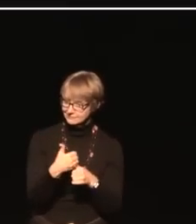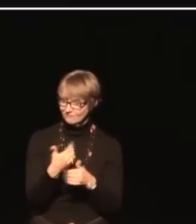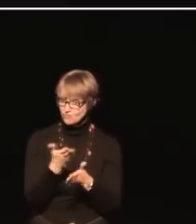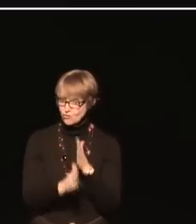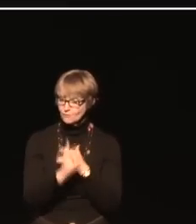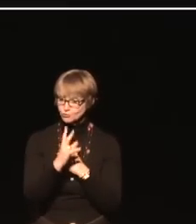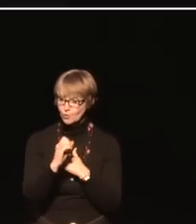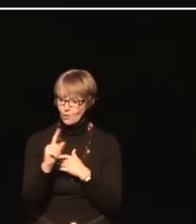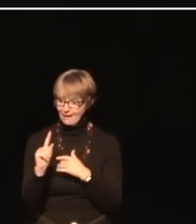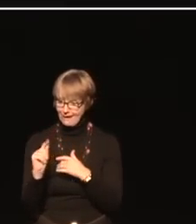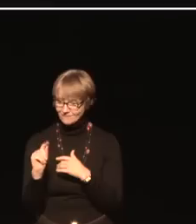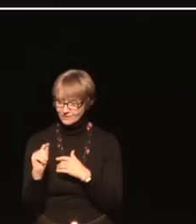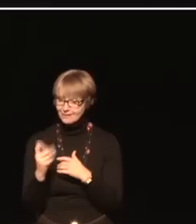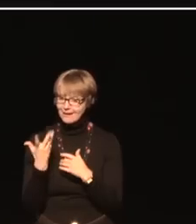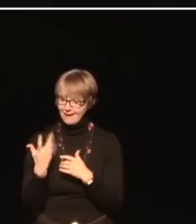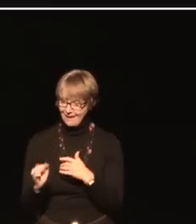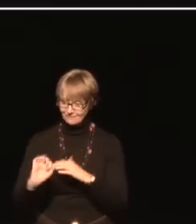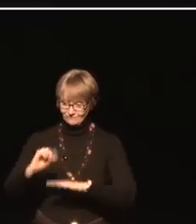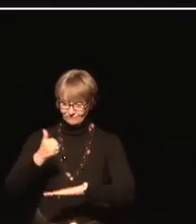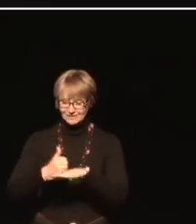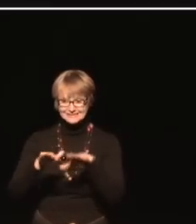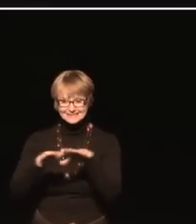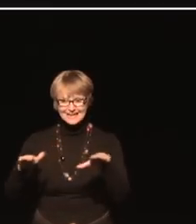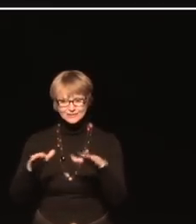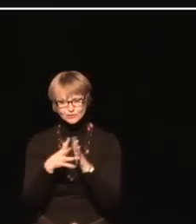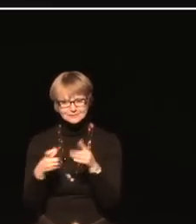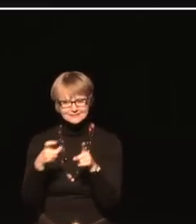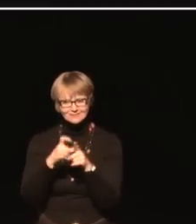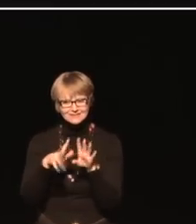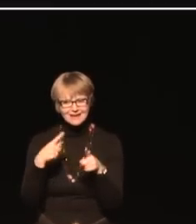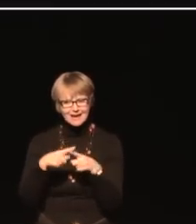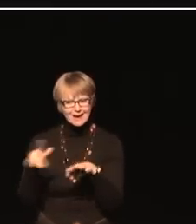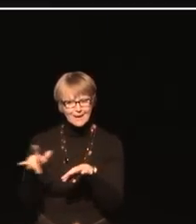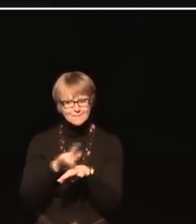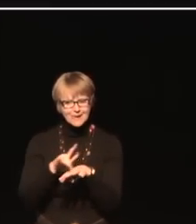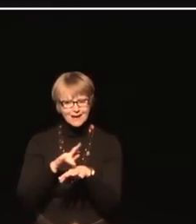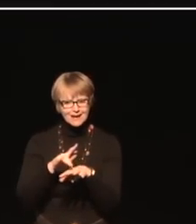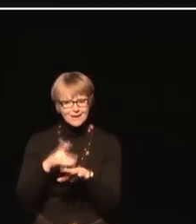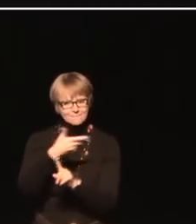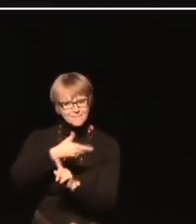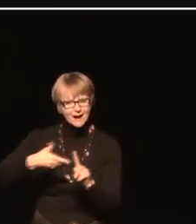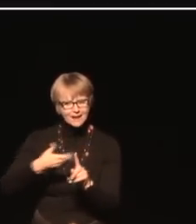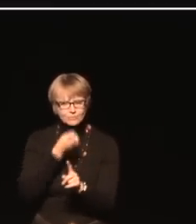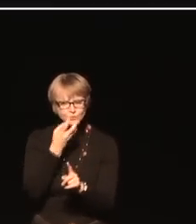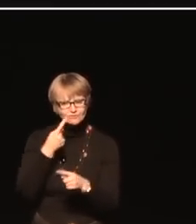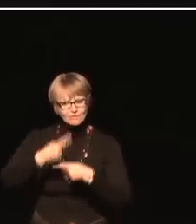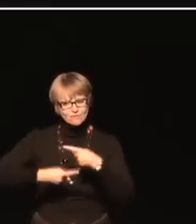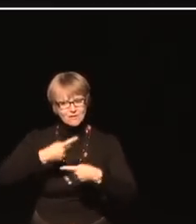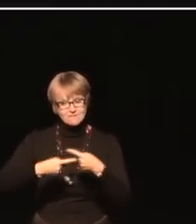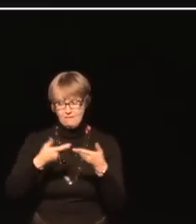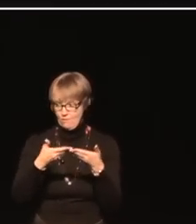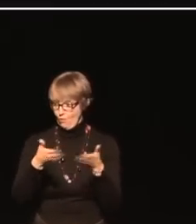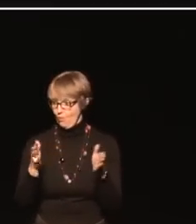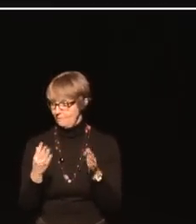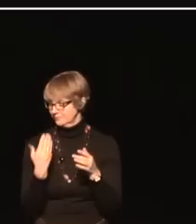stage Behind the Beautiful Forevers by David Hare, based on the book by Catherine Boo about the Bombay slums, which opened